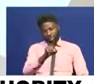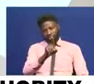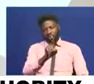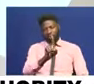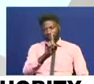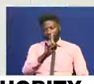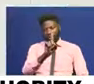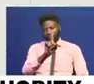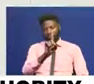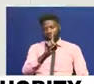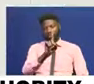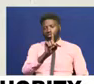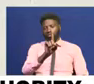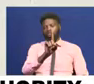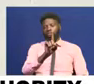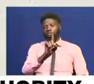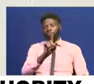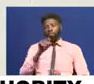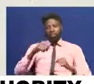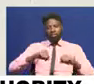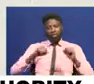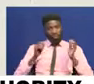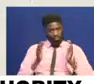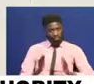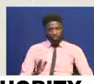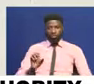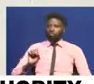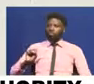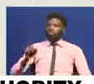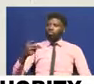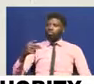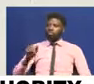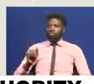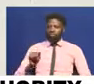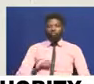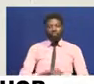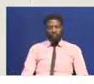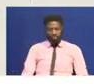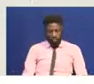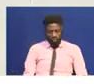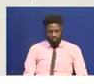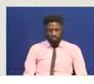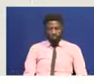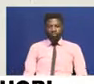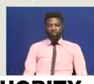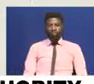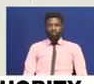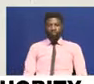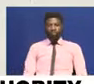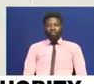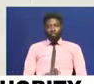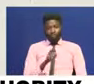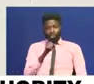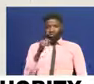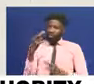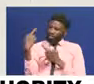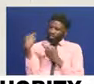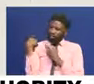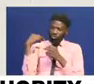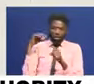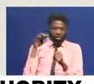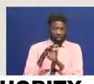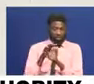you'd be classified as the founding chairman of the Social Health Authority. And so you have a lot of responsibility